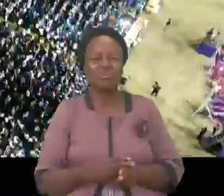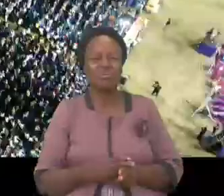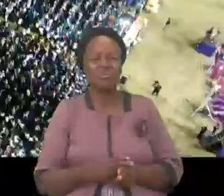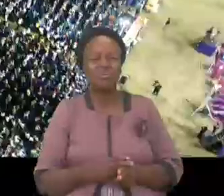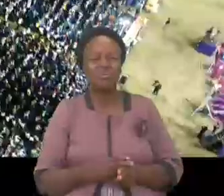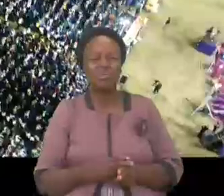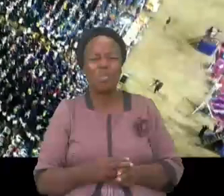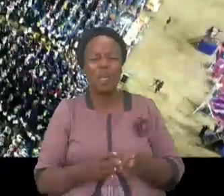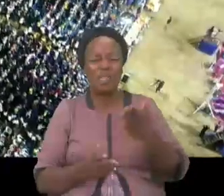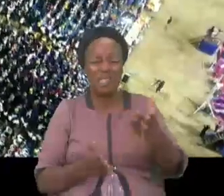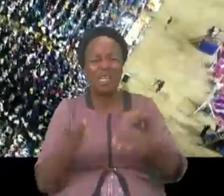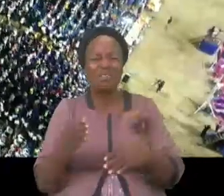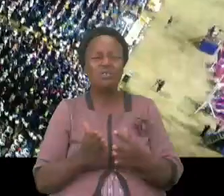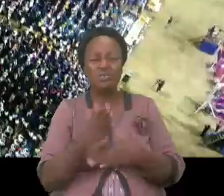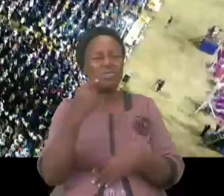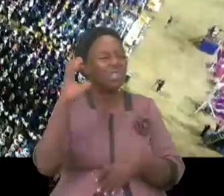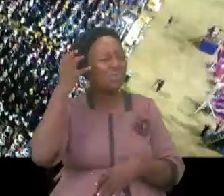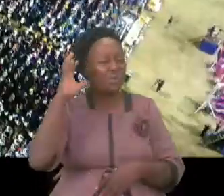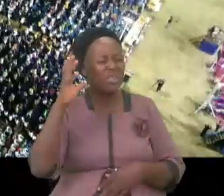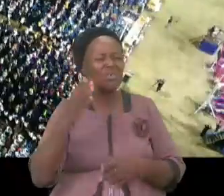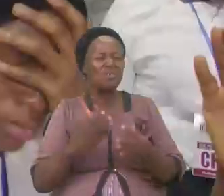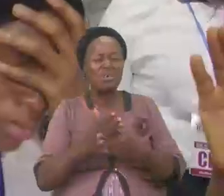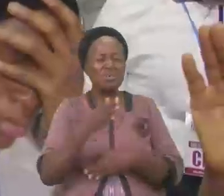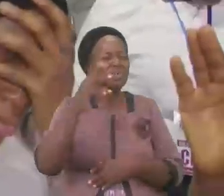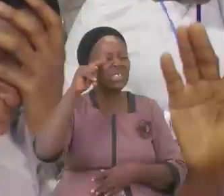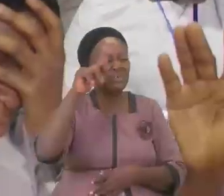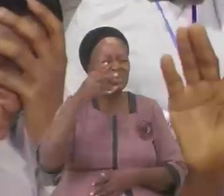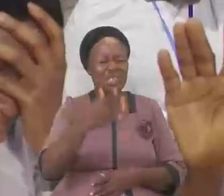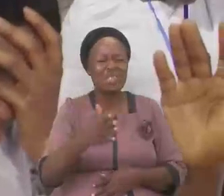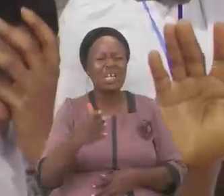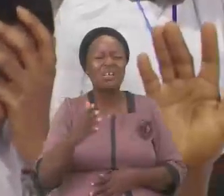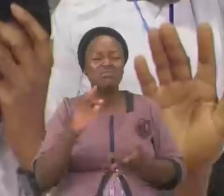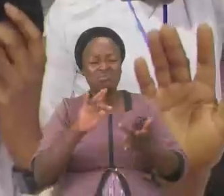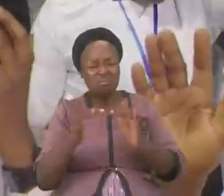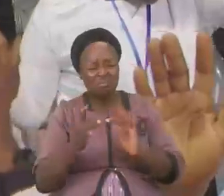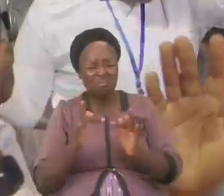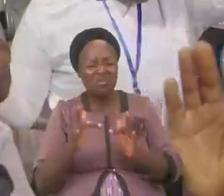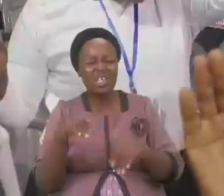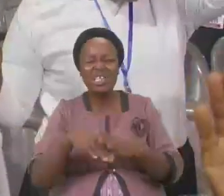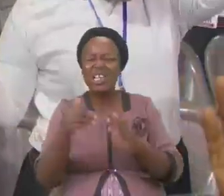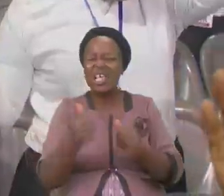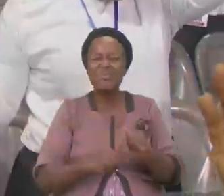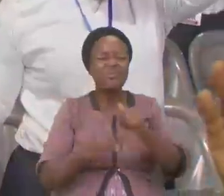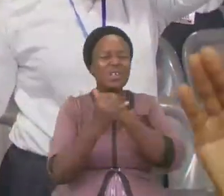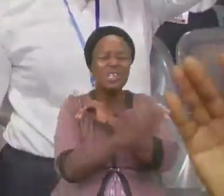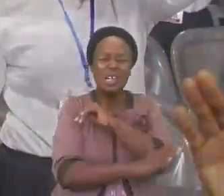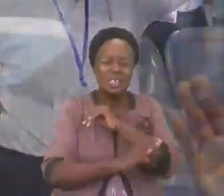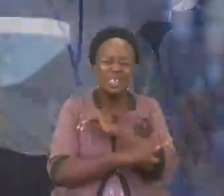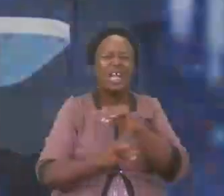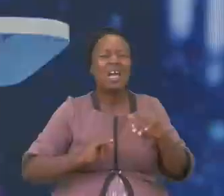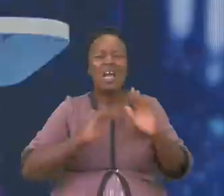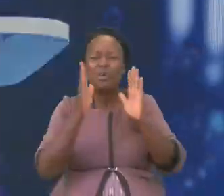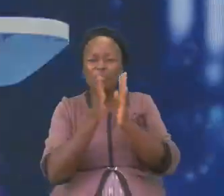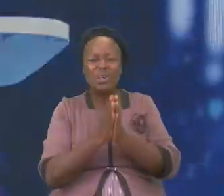television there, online, in every country, I pray miracles, signs, and wonders will float your life